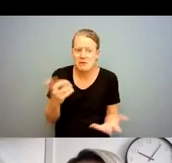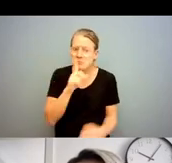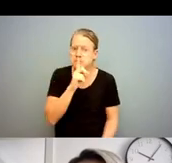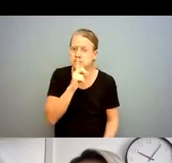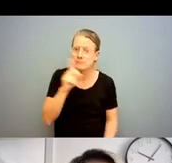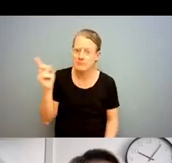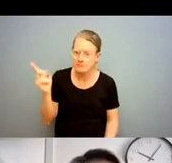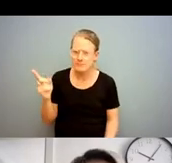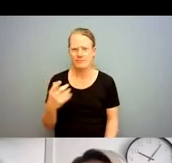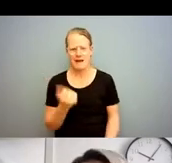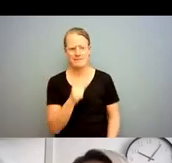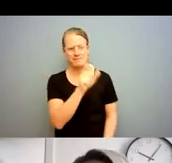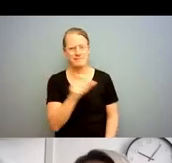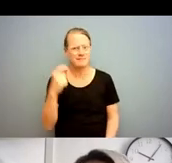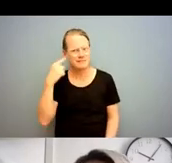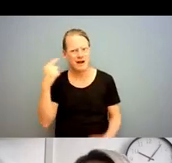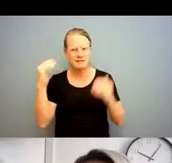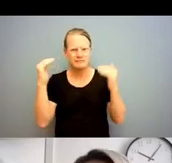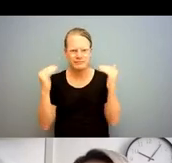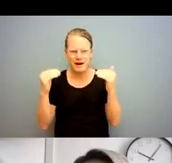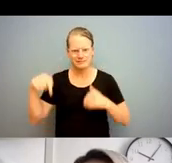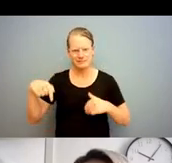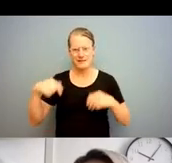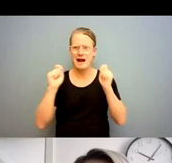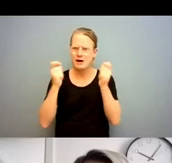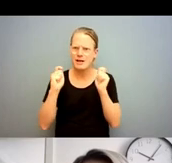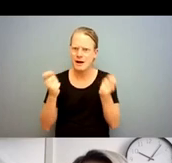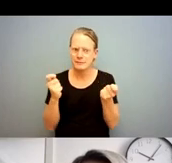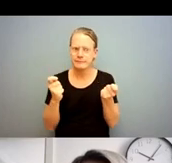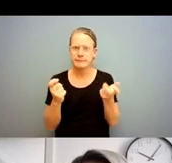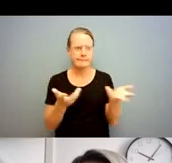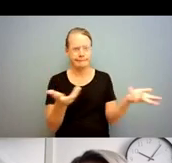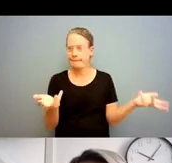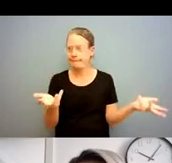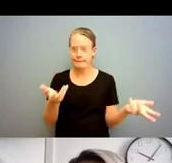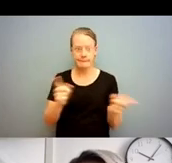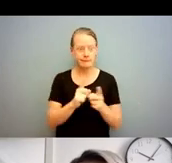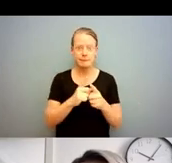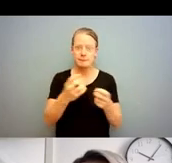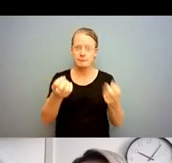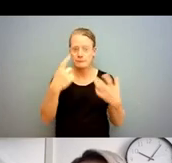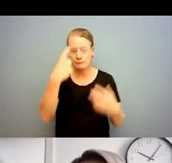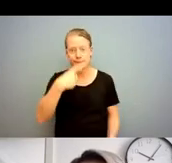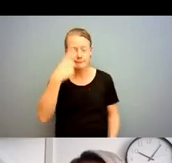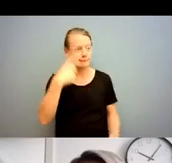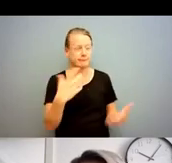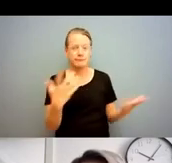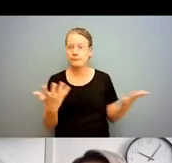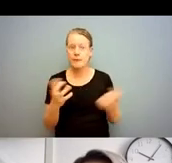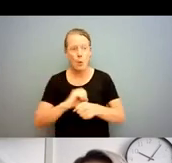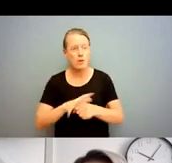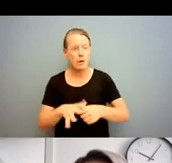in Greenland, all over Greenland, have been missing out what was going